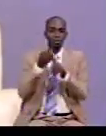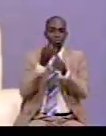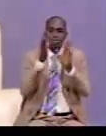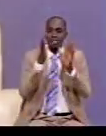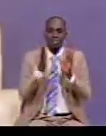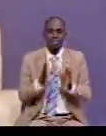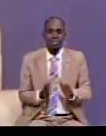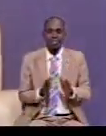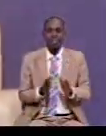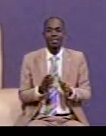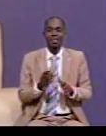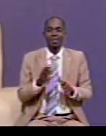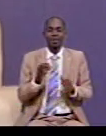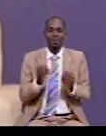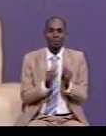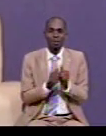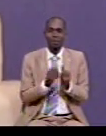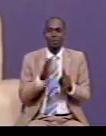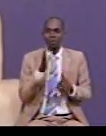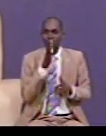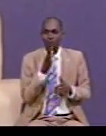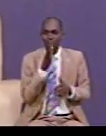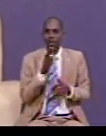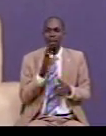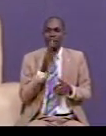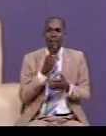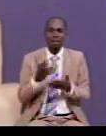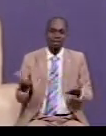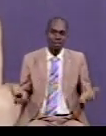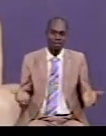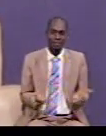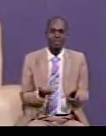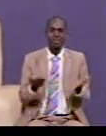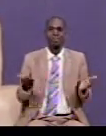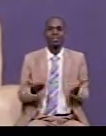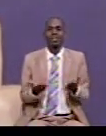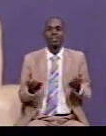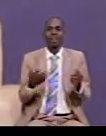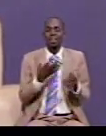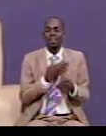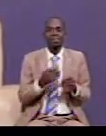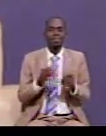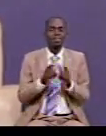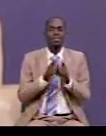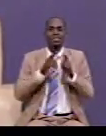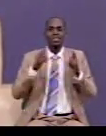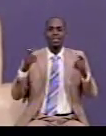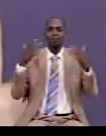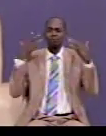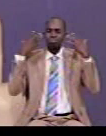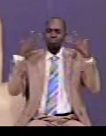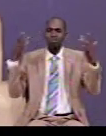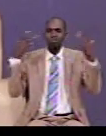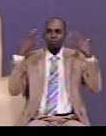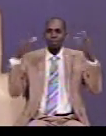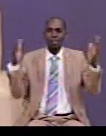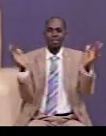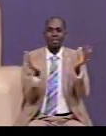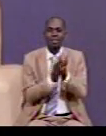resounding applause, a standing ovation, let us acknowledge the presence